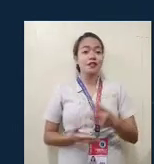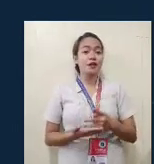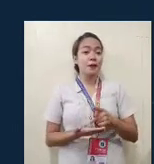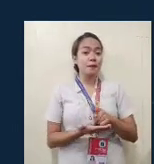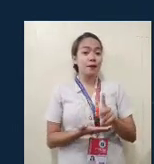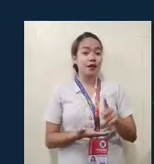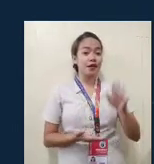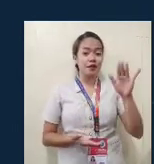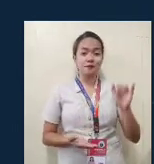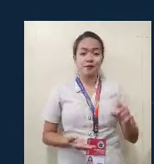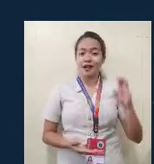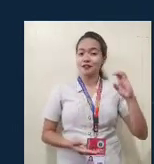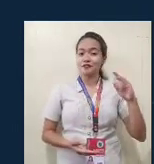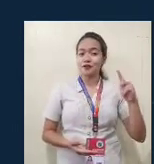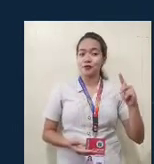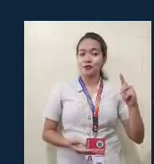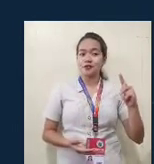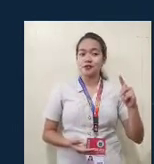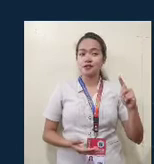e-commerce.